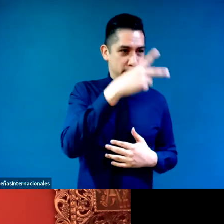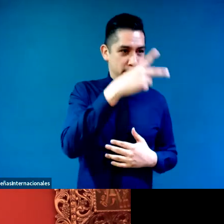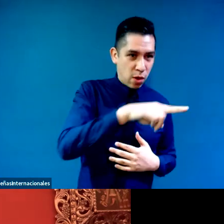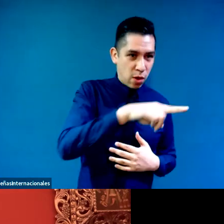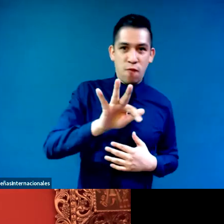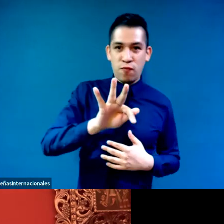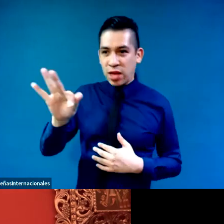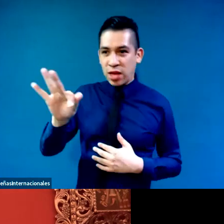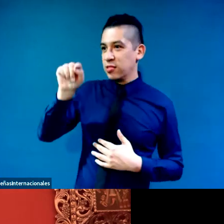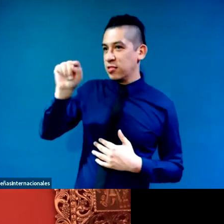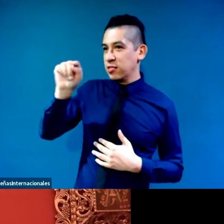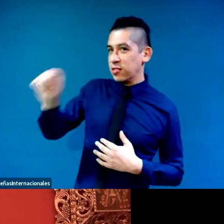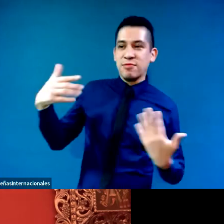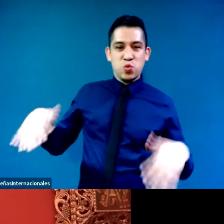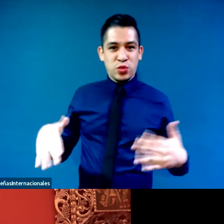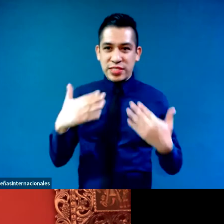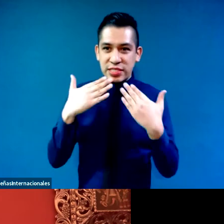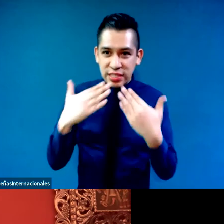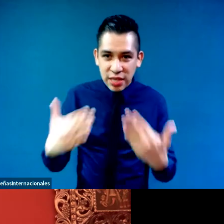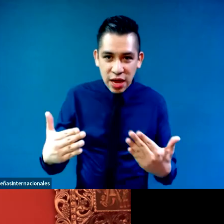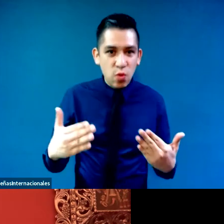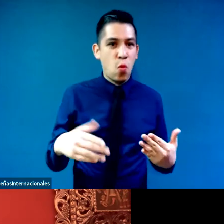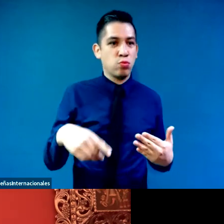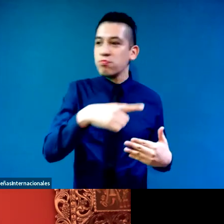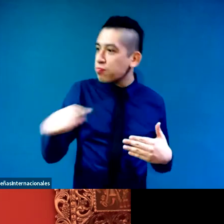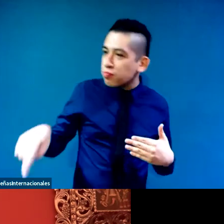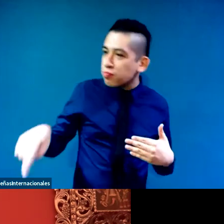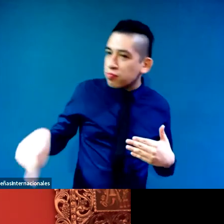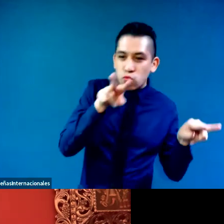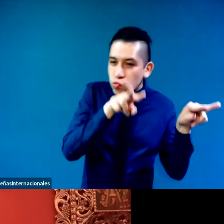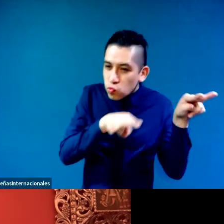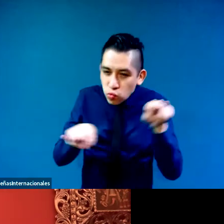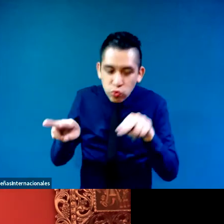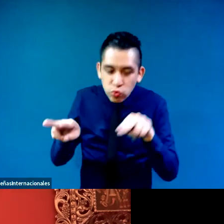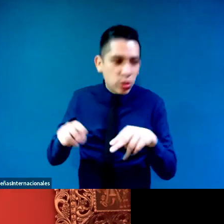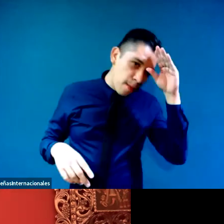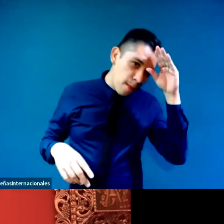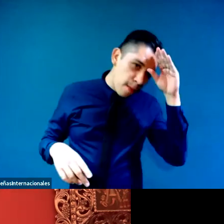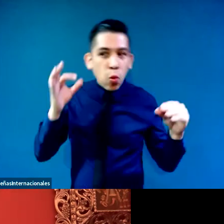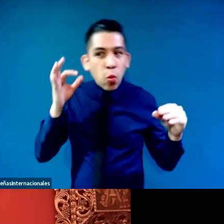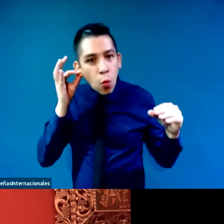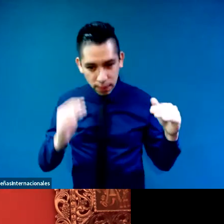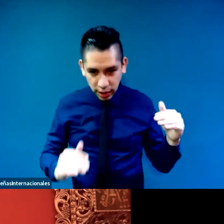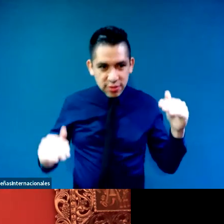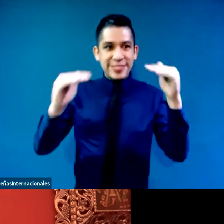process. Without your stewardship and your partnership, we would not be here today.